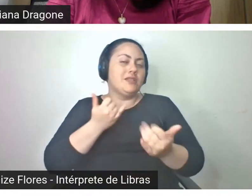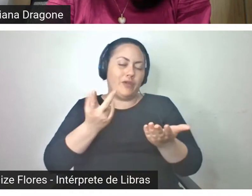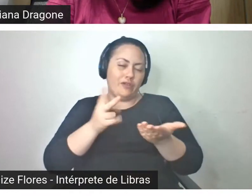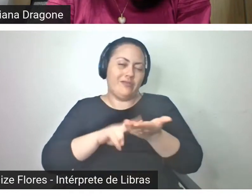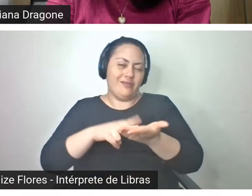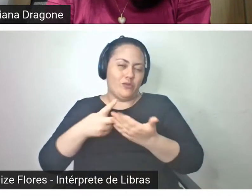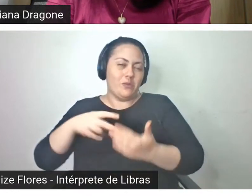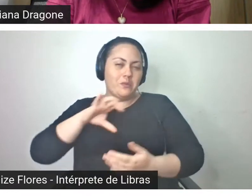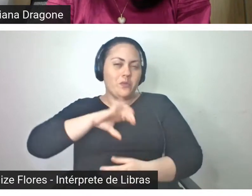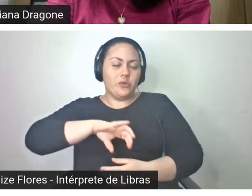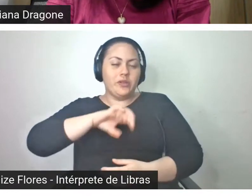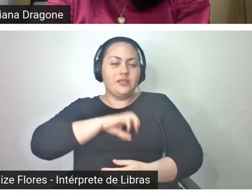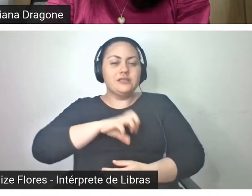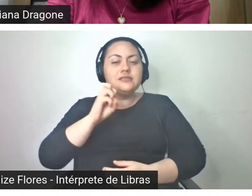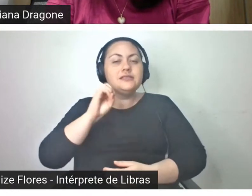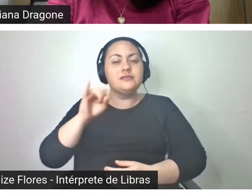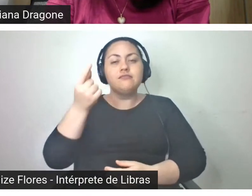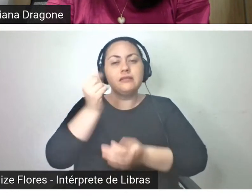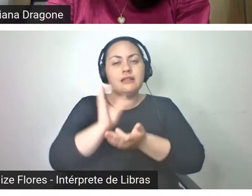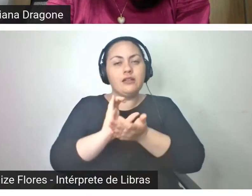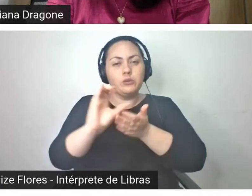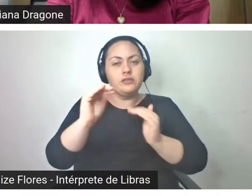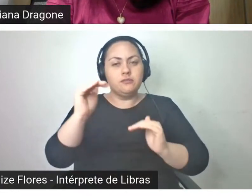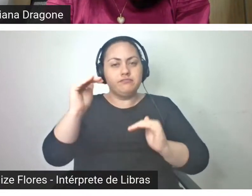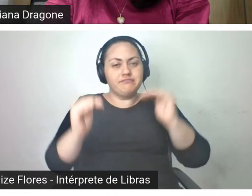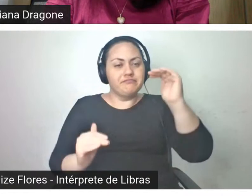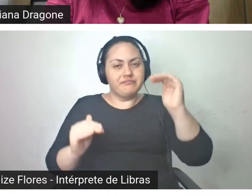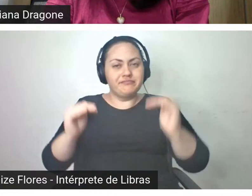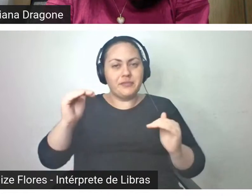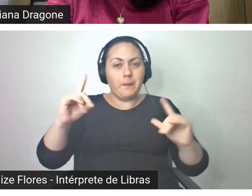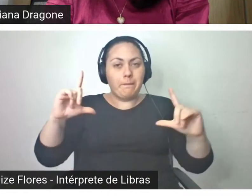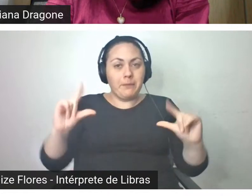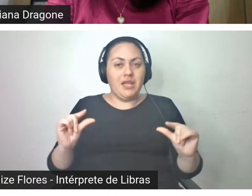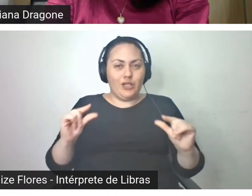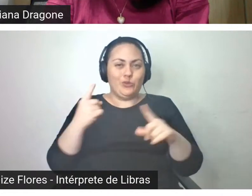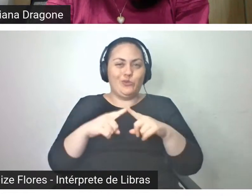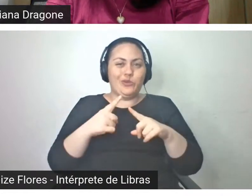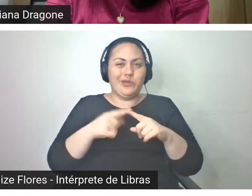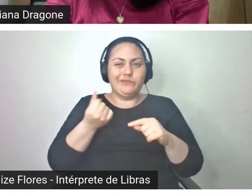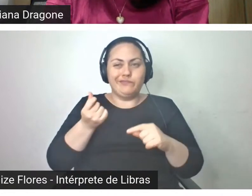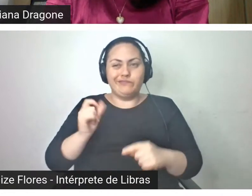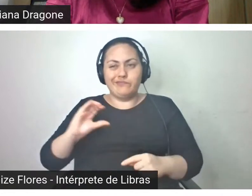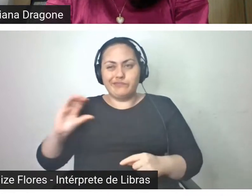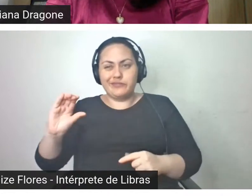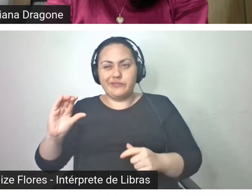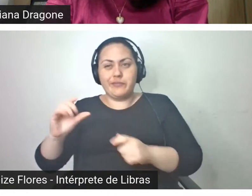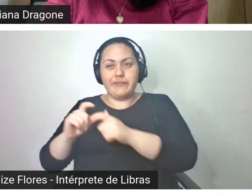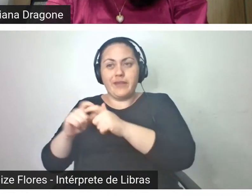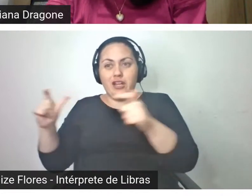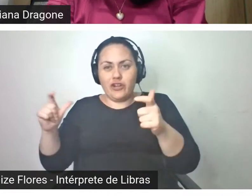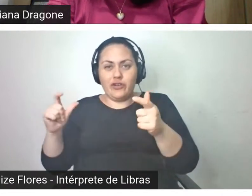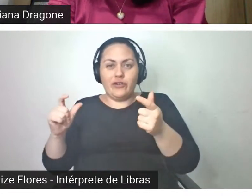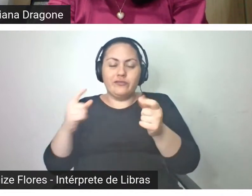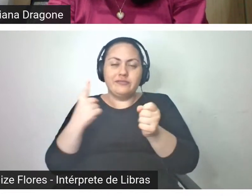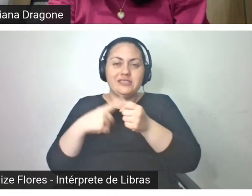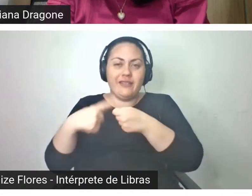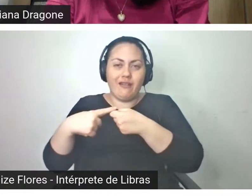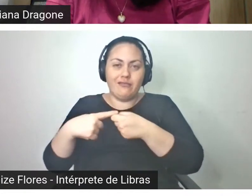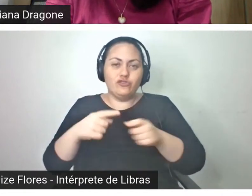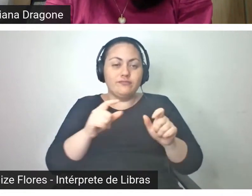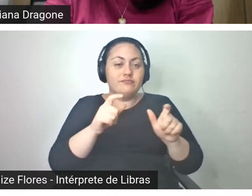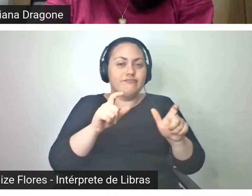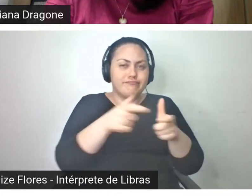na distribuição dos recursos entre as cidades maiores e menores, talvez ficasse mais fácil para administrar essa questão do